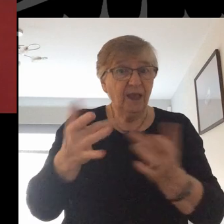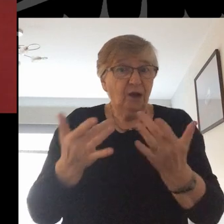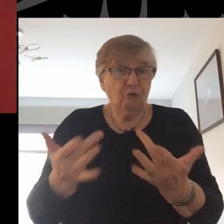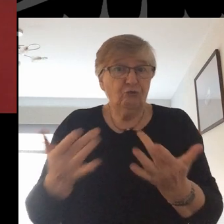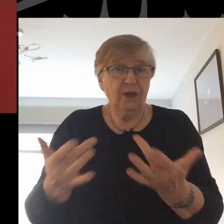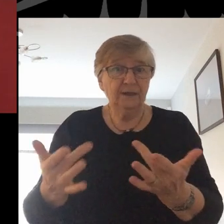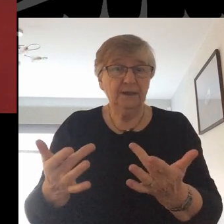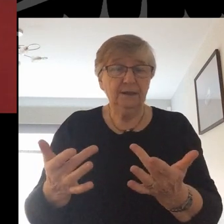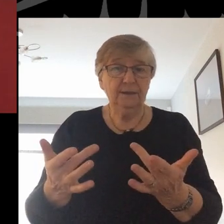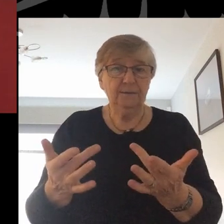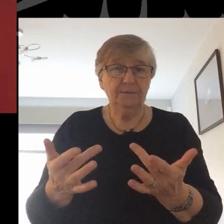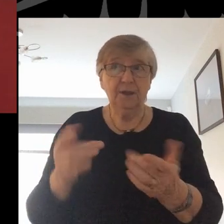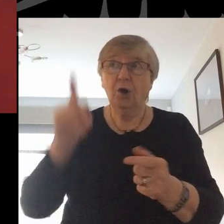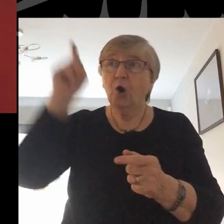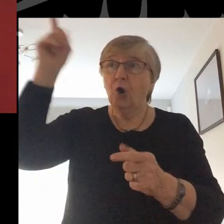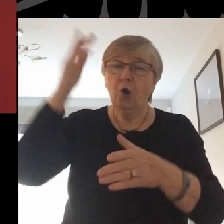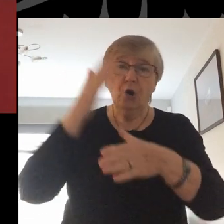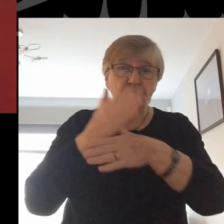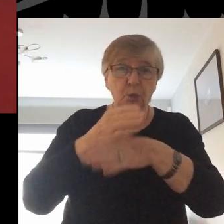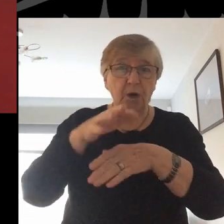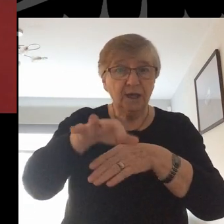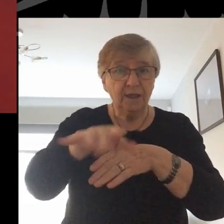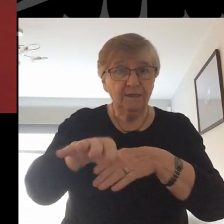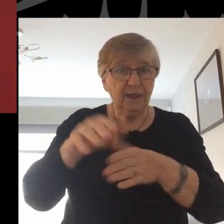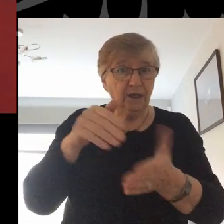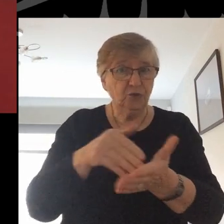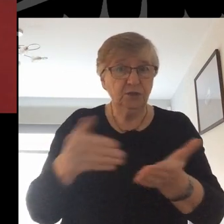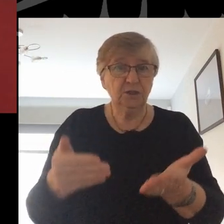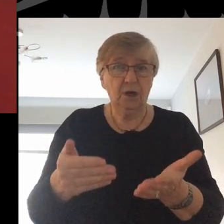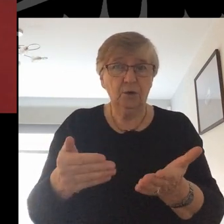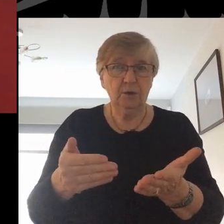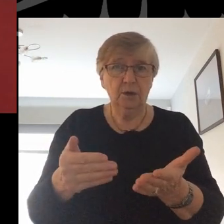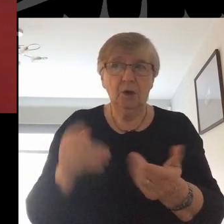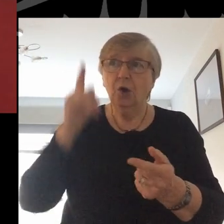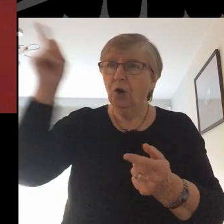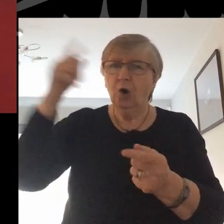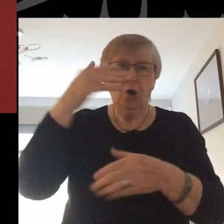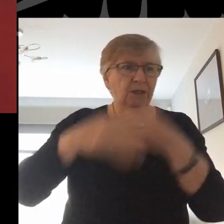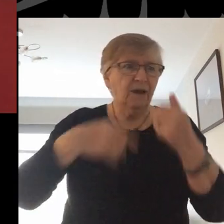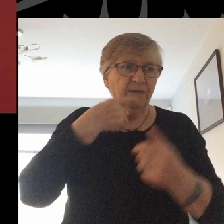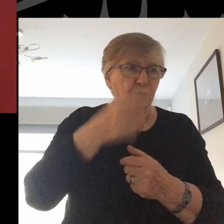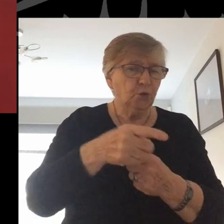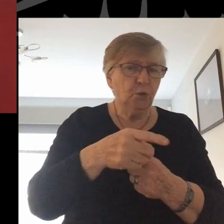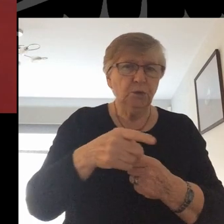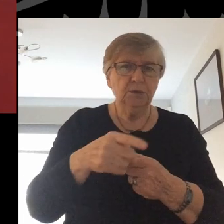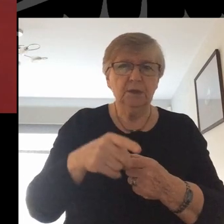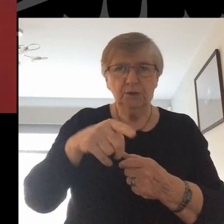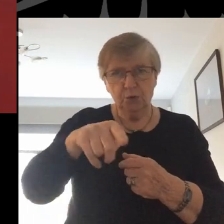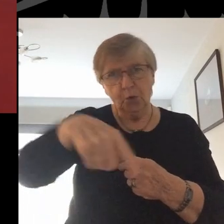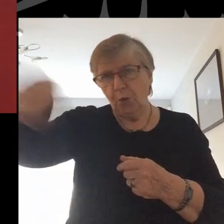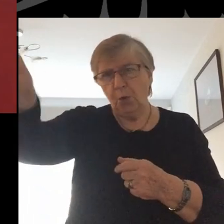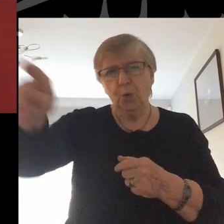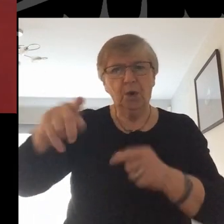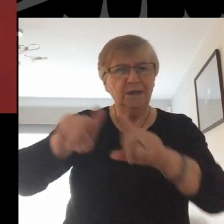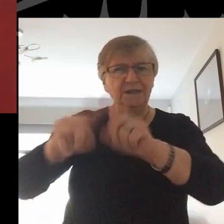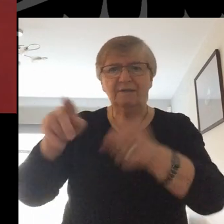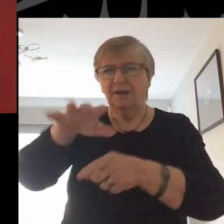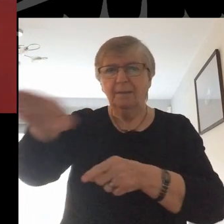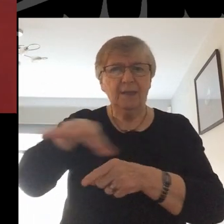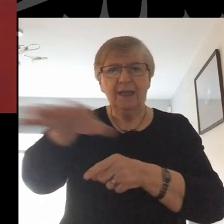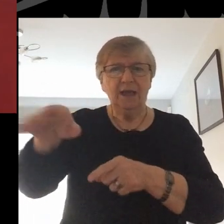at work. The church is never commissioned to take something into the world that doesn't have a part and doesn't have a place and a